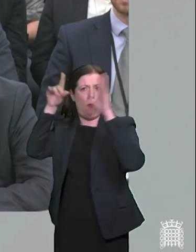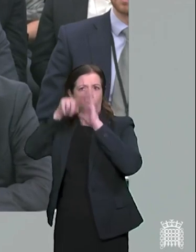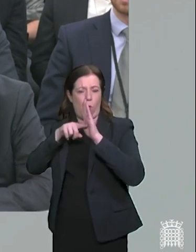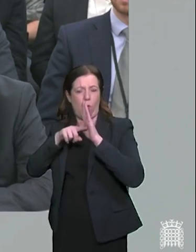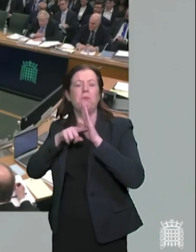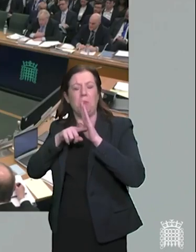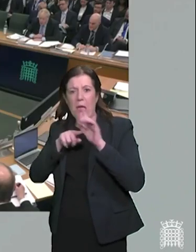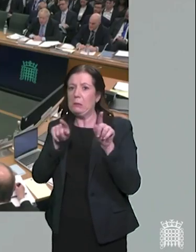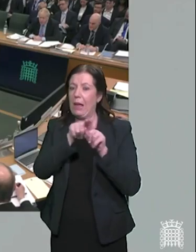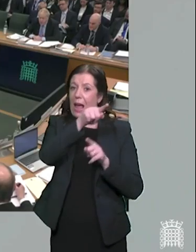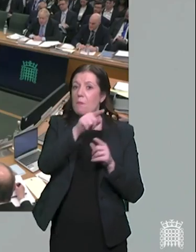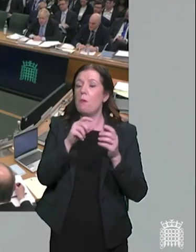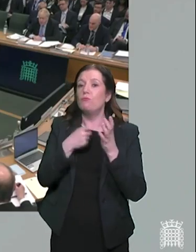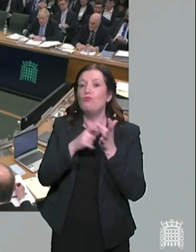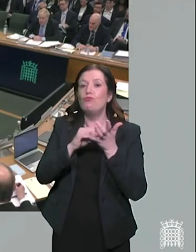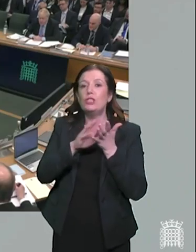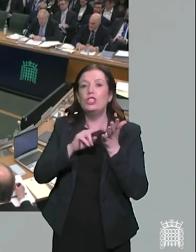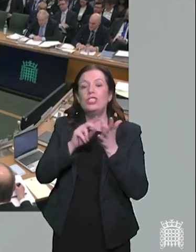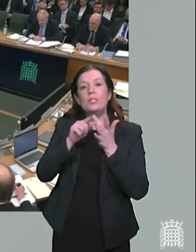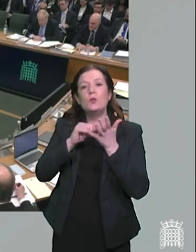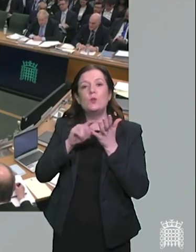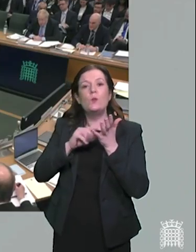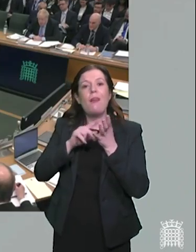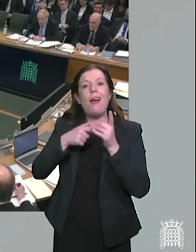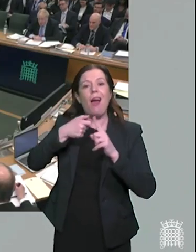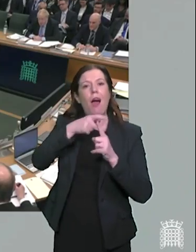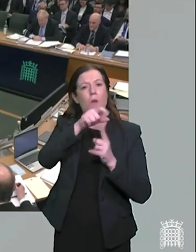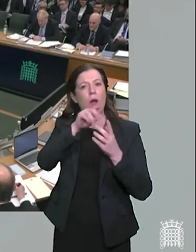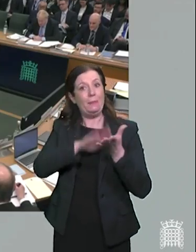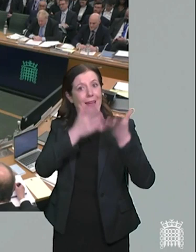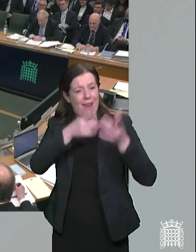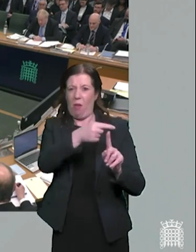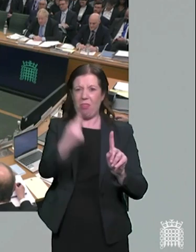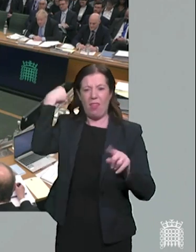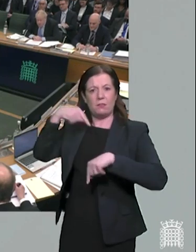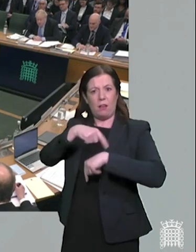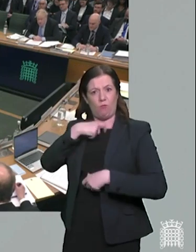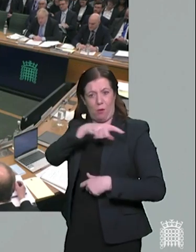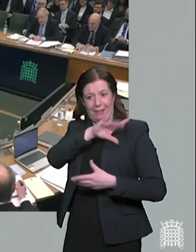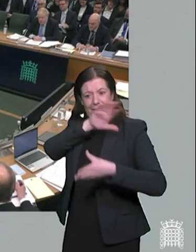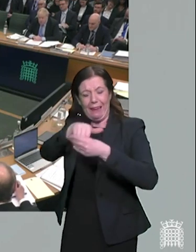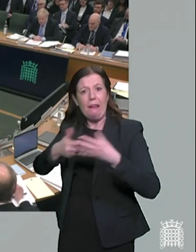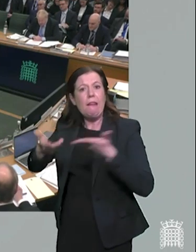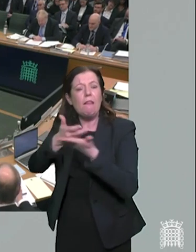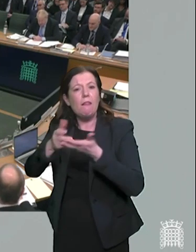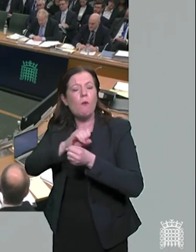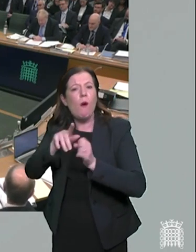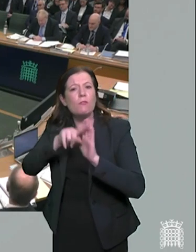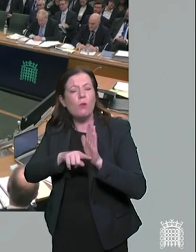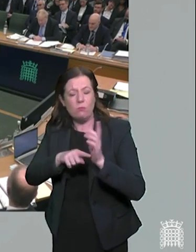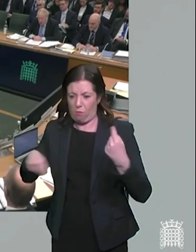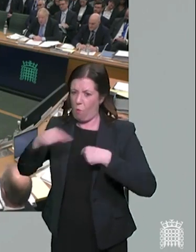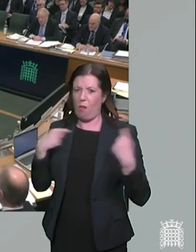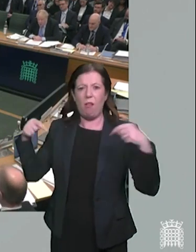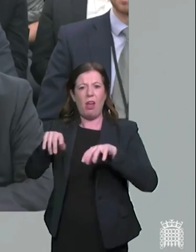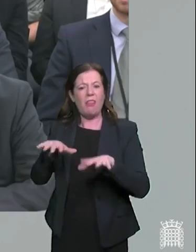Minister. On the contrary, the overwhelming evidence which you have assembled is that these individuals believed that the